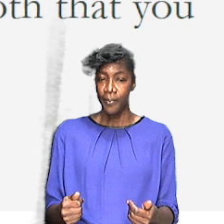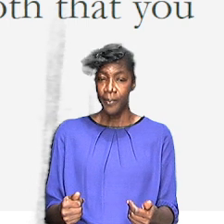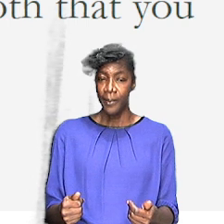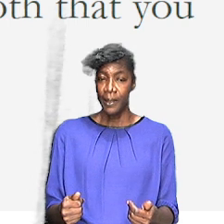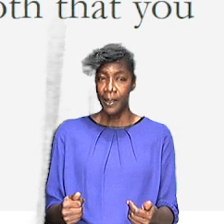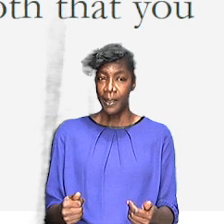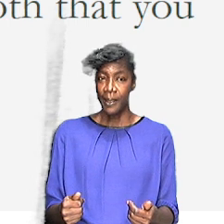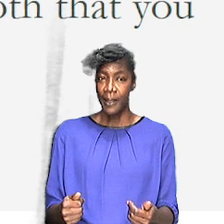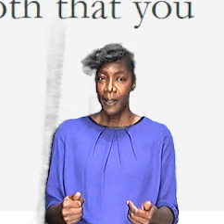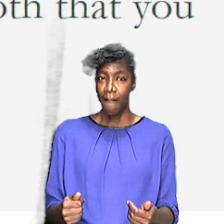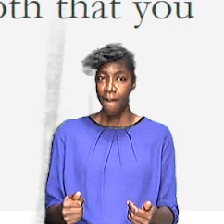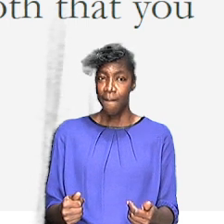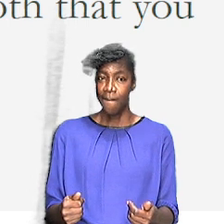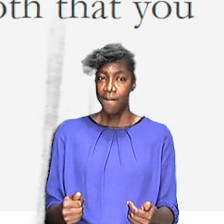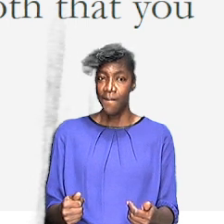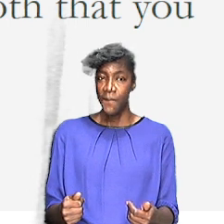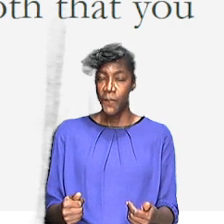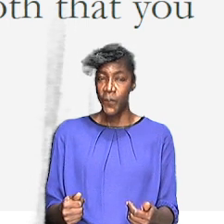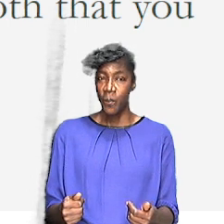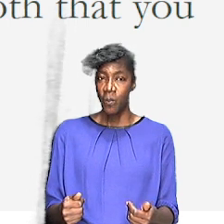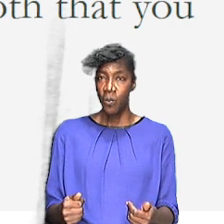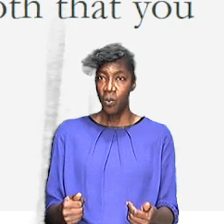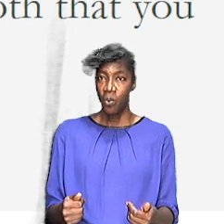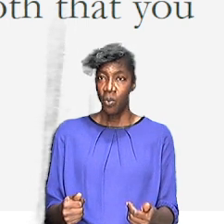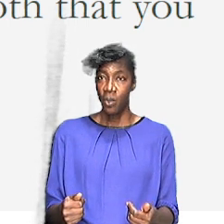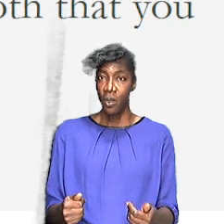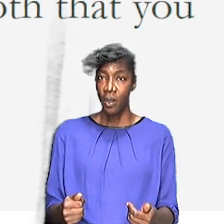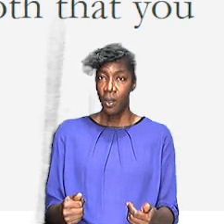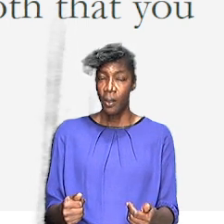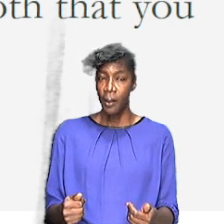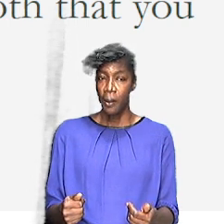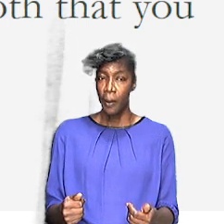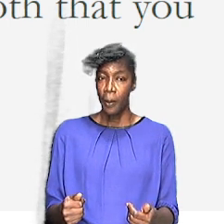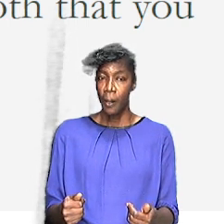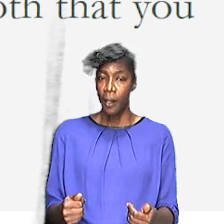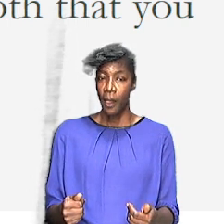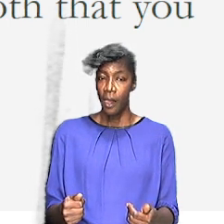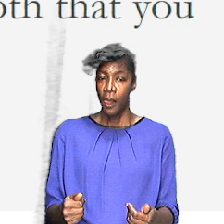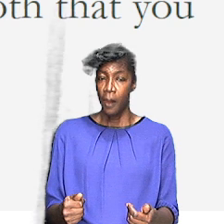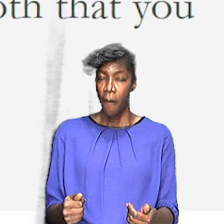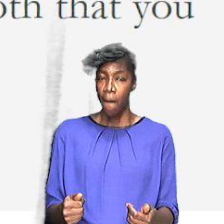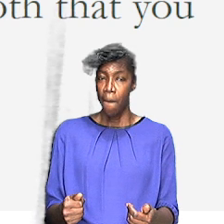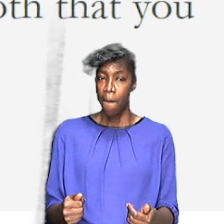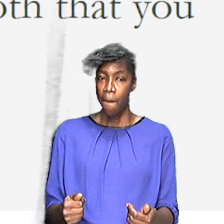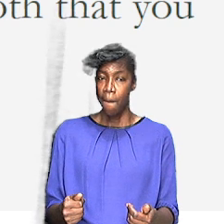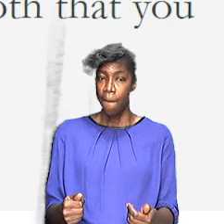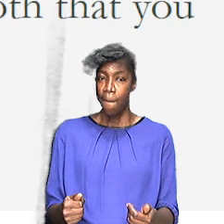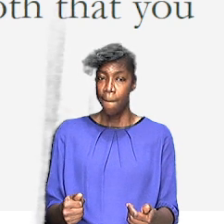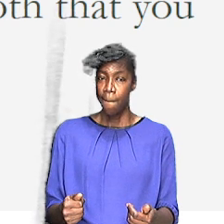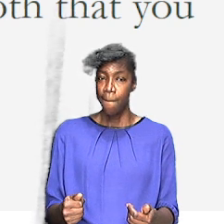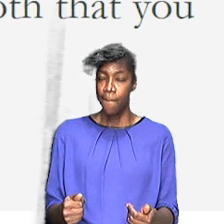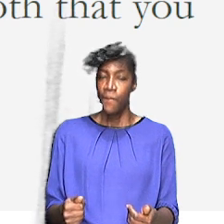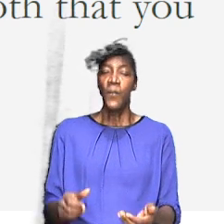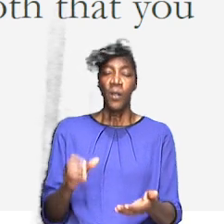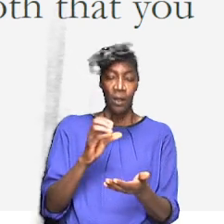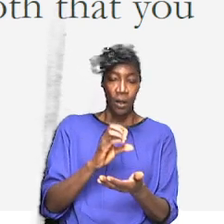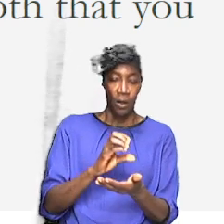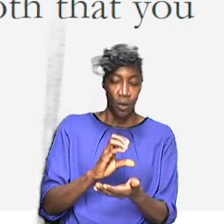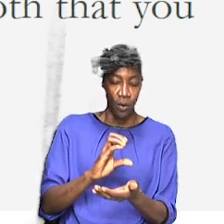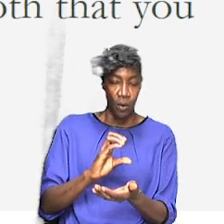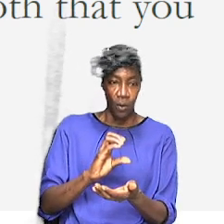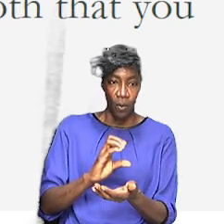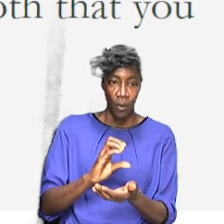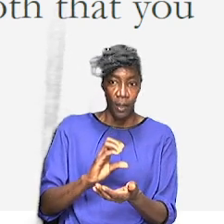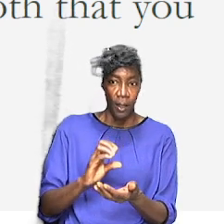The old-fashioned word for crushing is practically the word contrition. So a contritor was